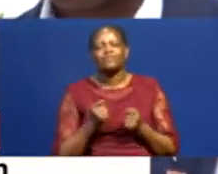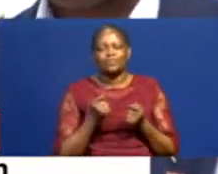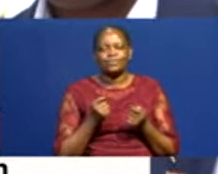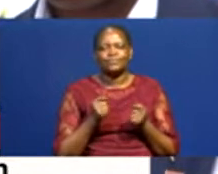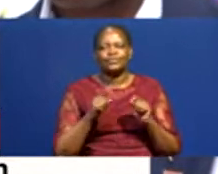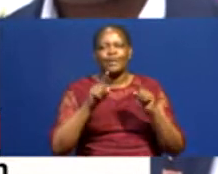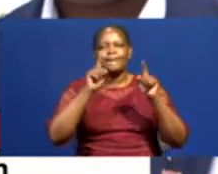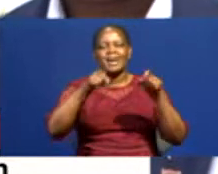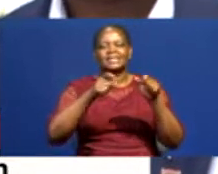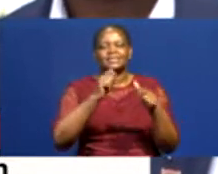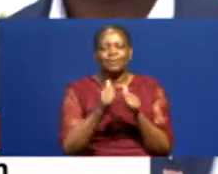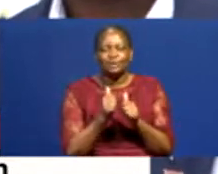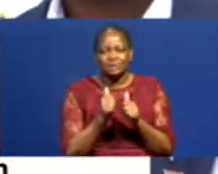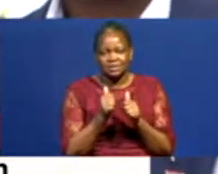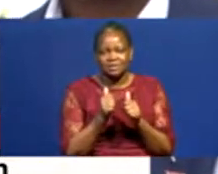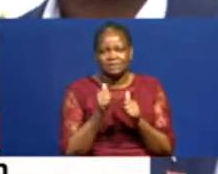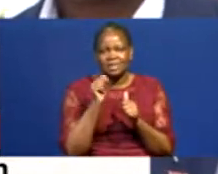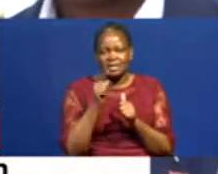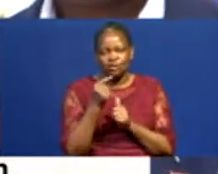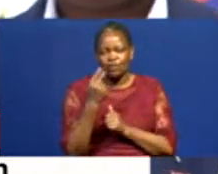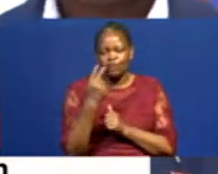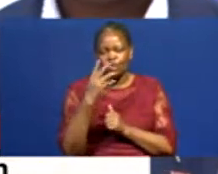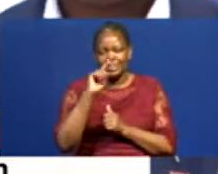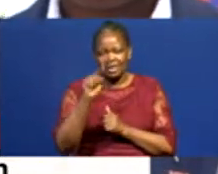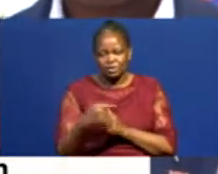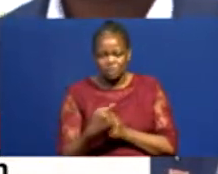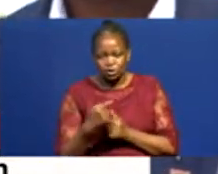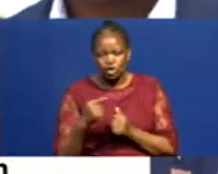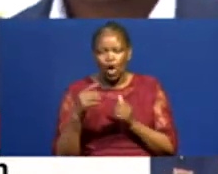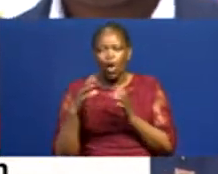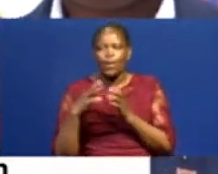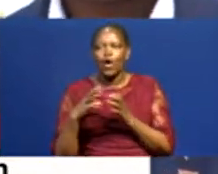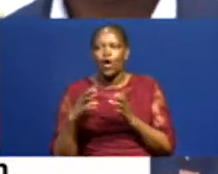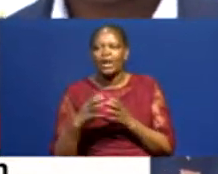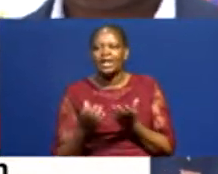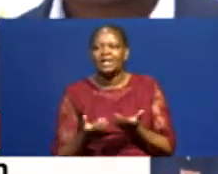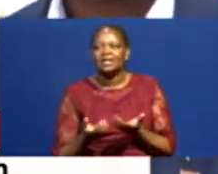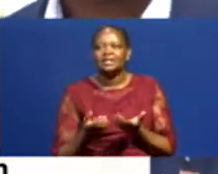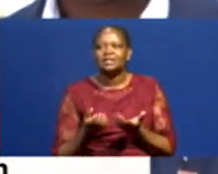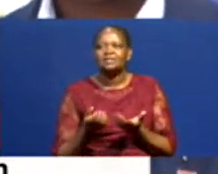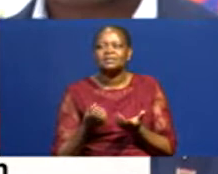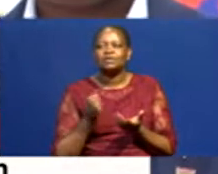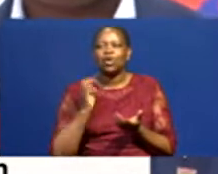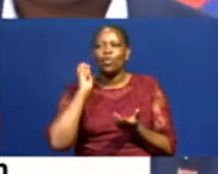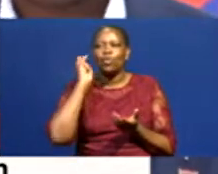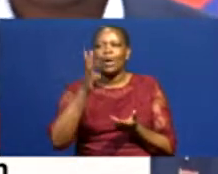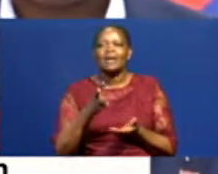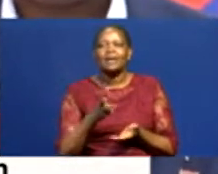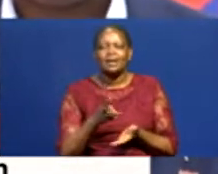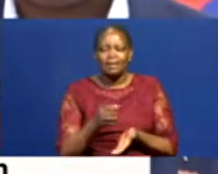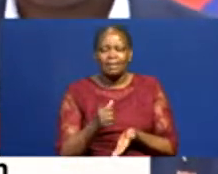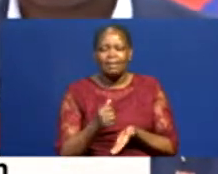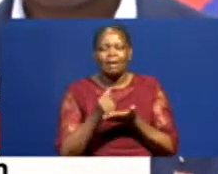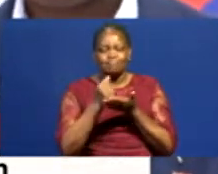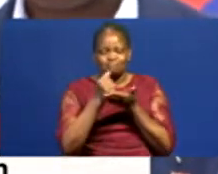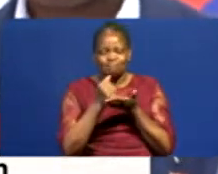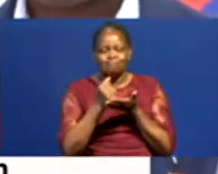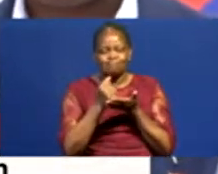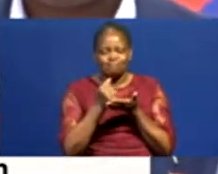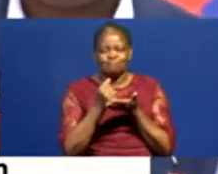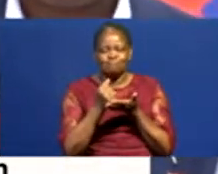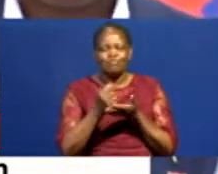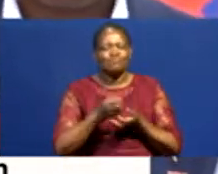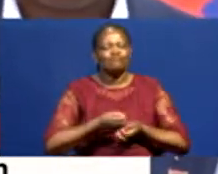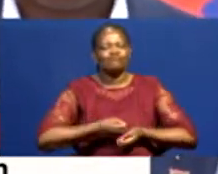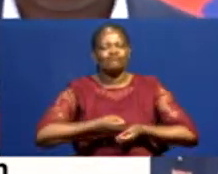mass sport. These 24,000 balls are going to go deep into the communities, into